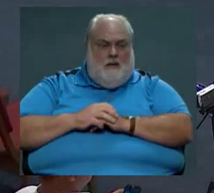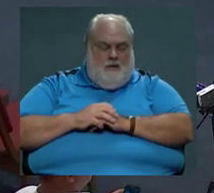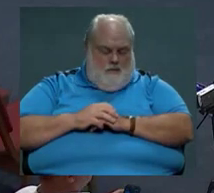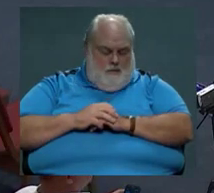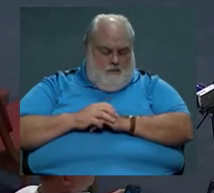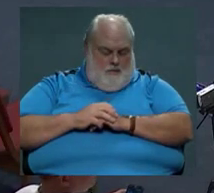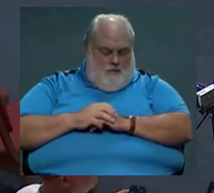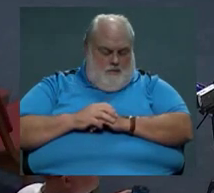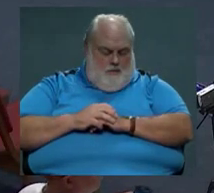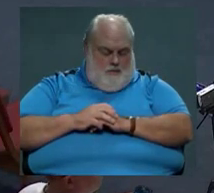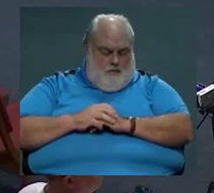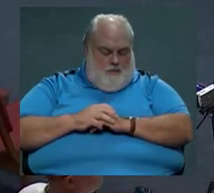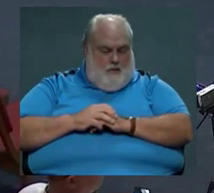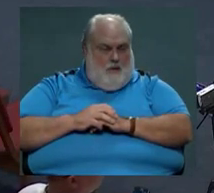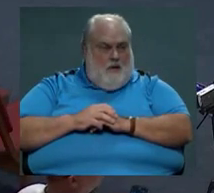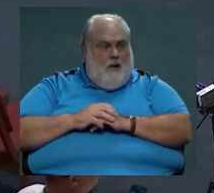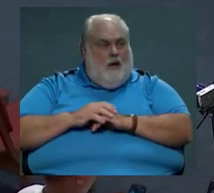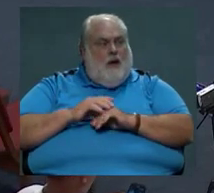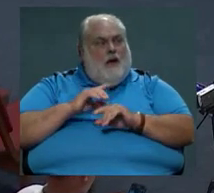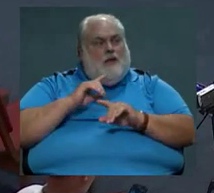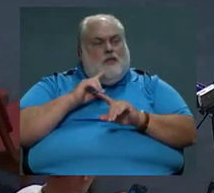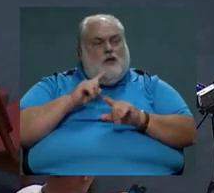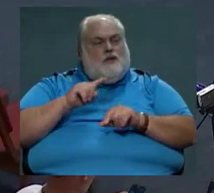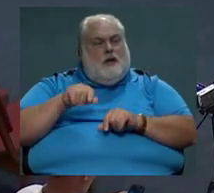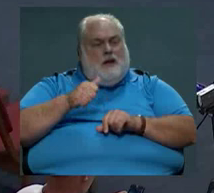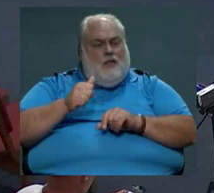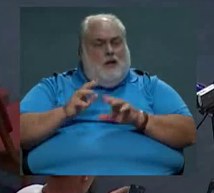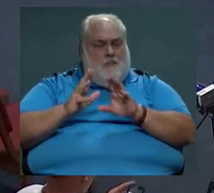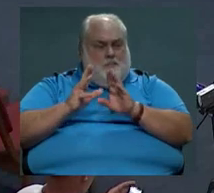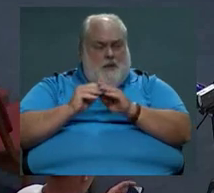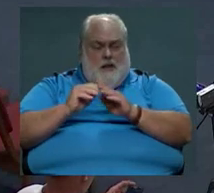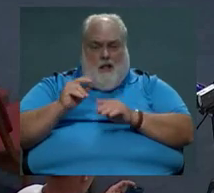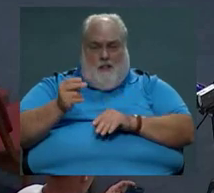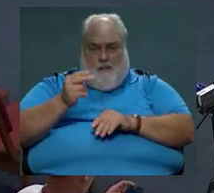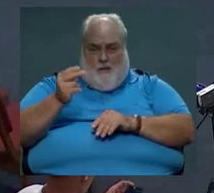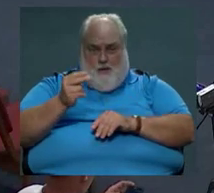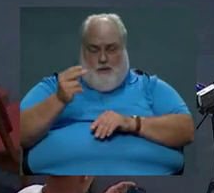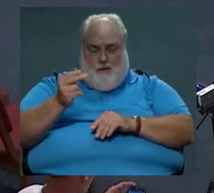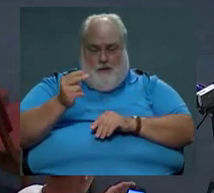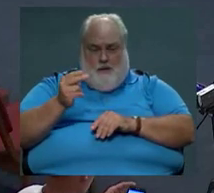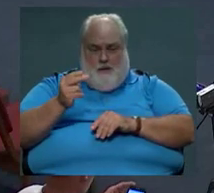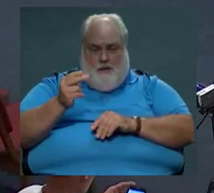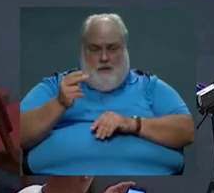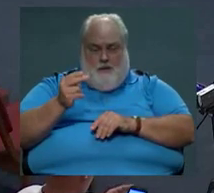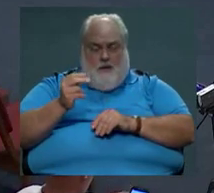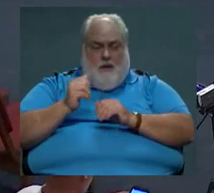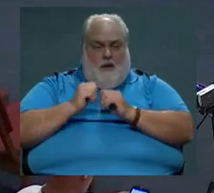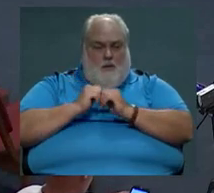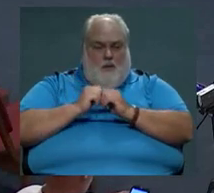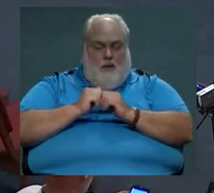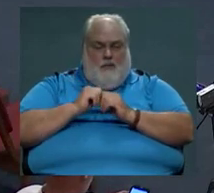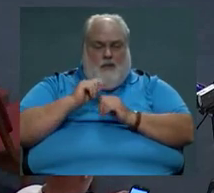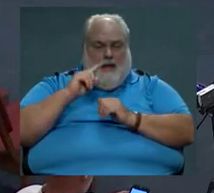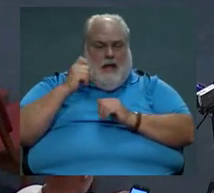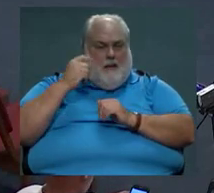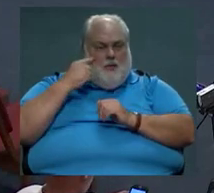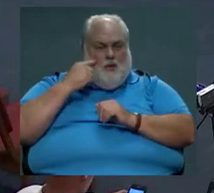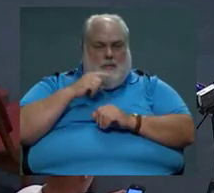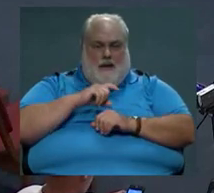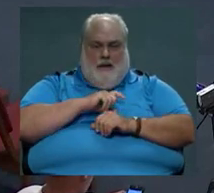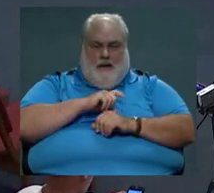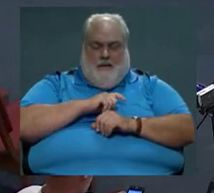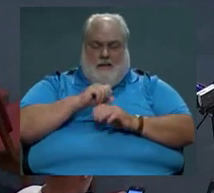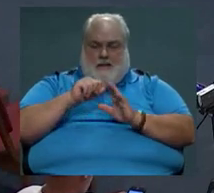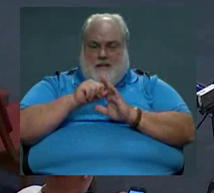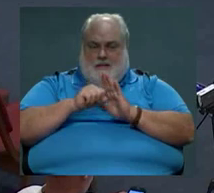Director Peck, there's another meeting on Thursday with the Capitol Police and